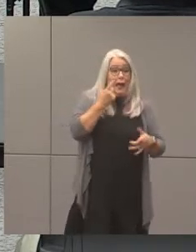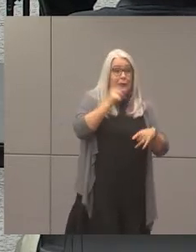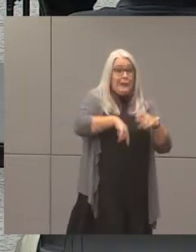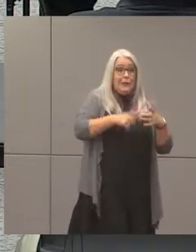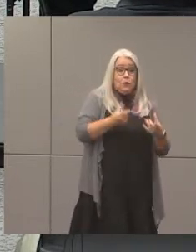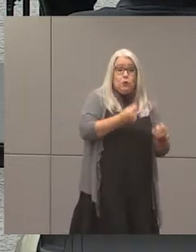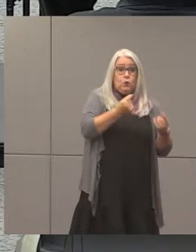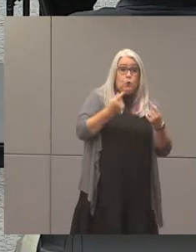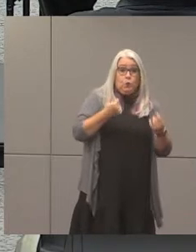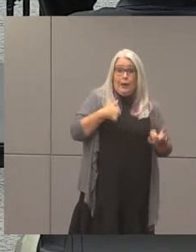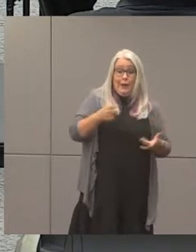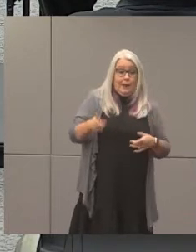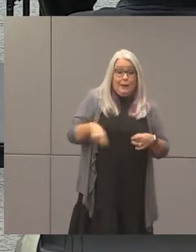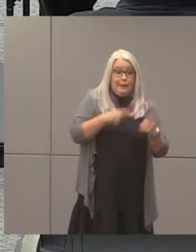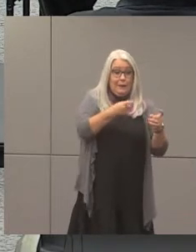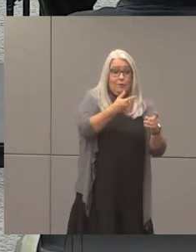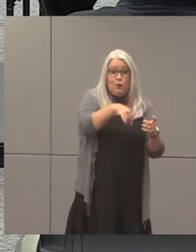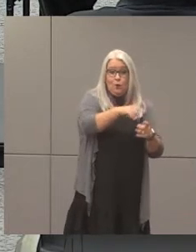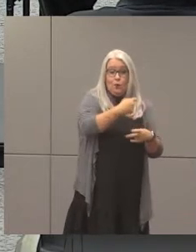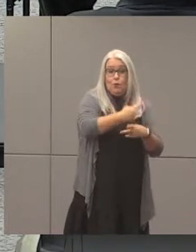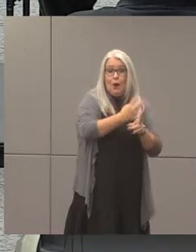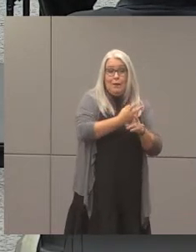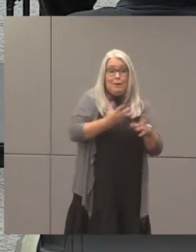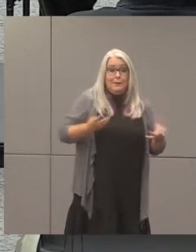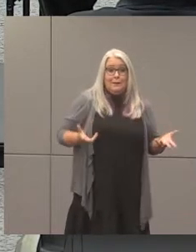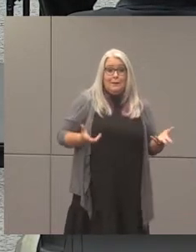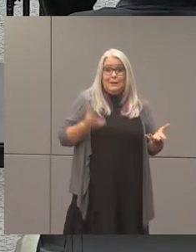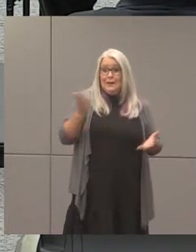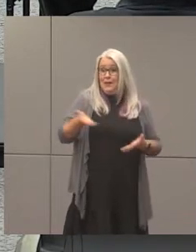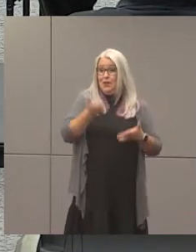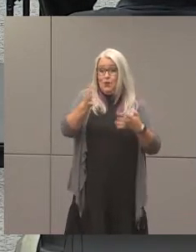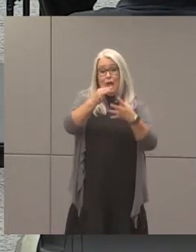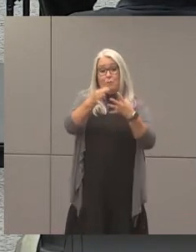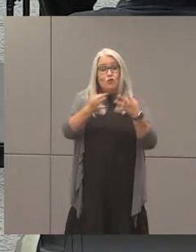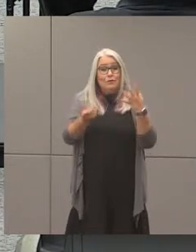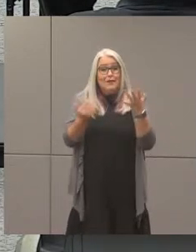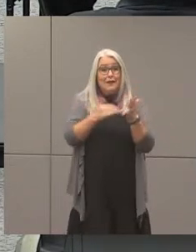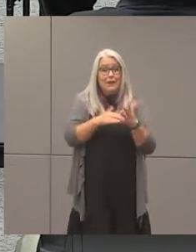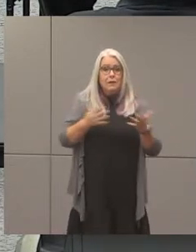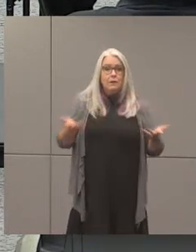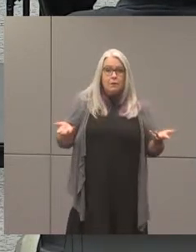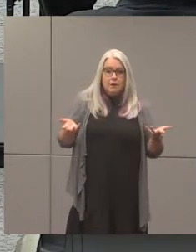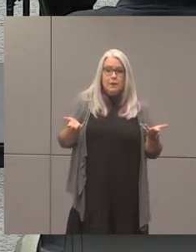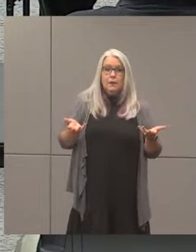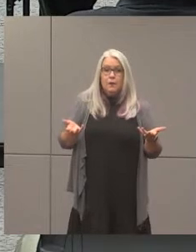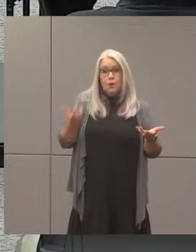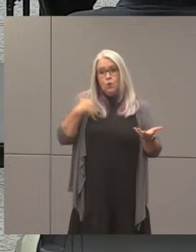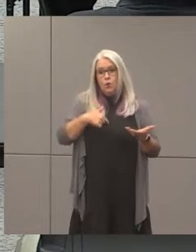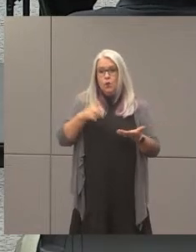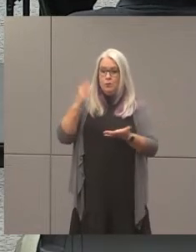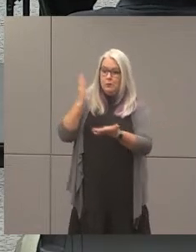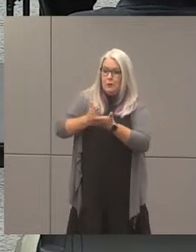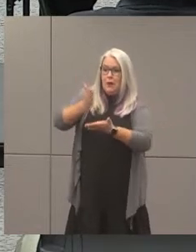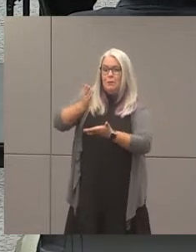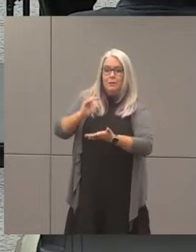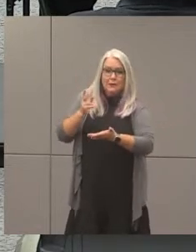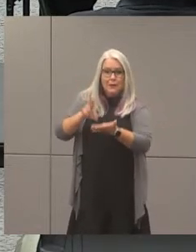just can't deliver the product at the price that's in there. Here's your choice. You know, we'll terminate the contract